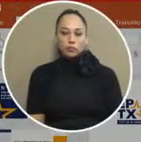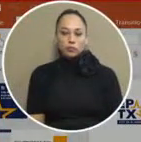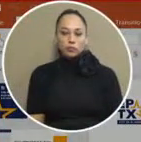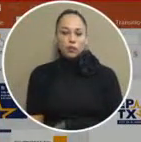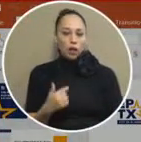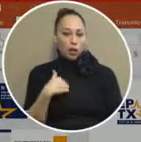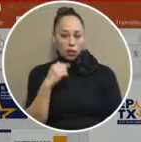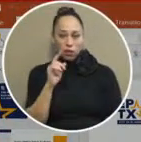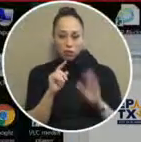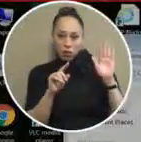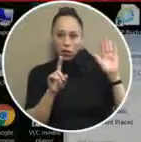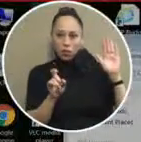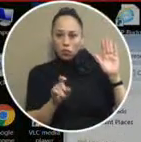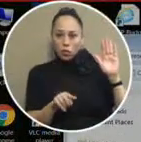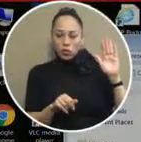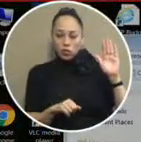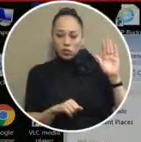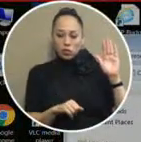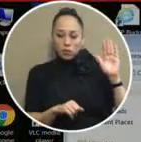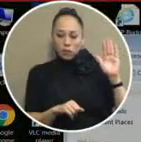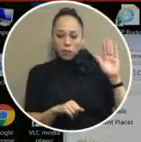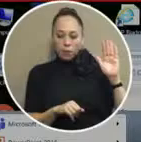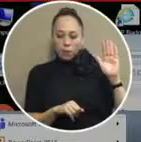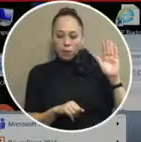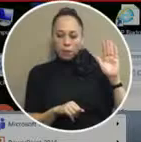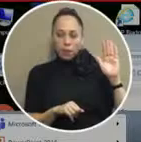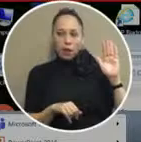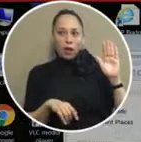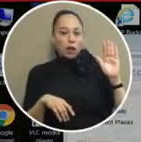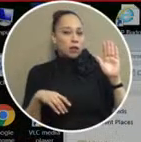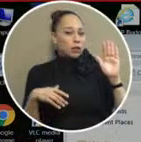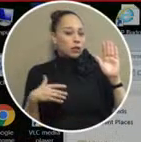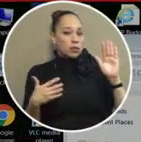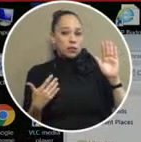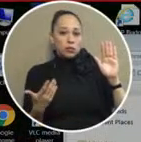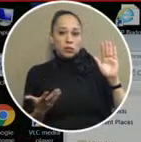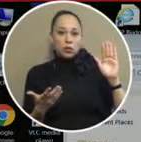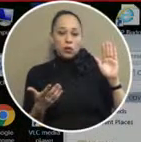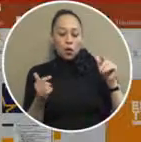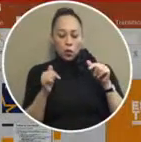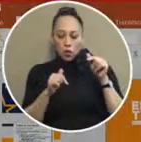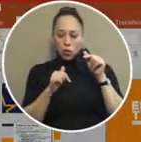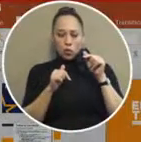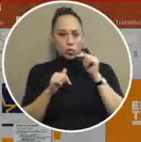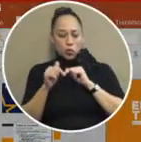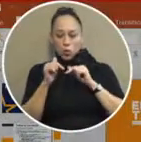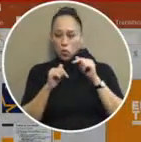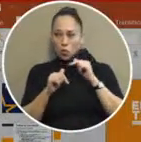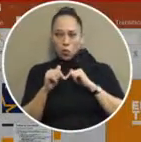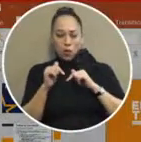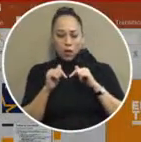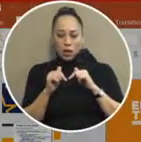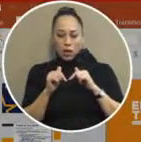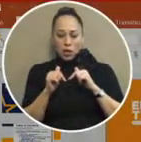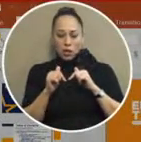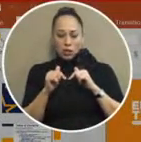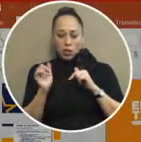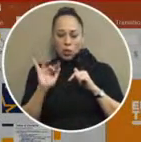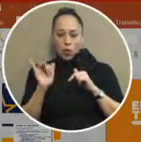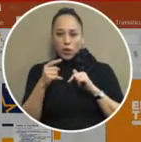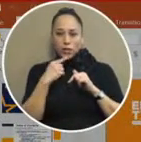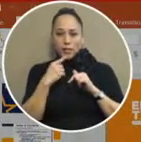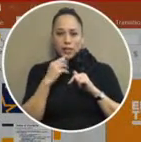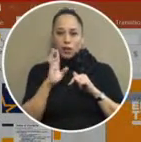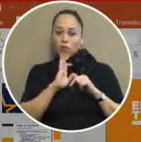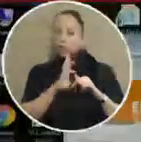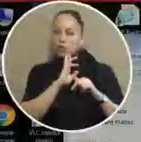I have a question, Carla. Yes, ma'am. Okay, so going back to your slide where the restaurants are